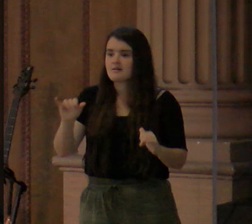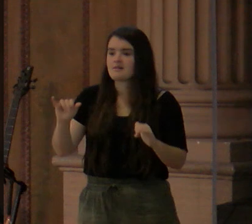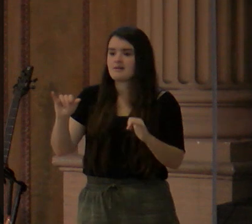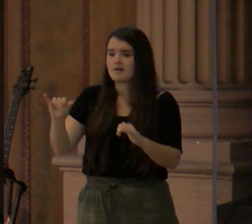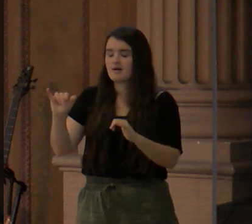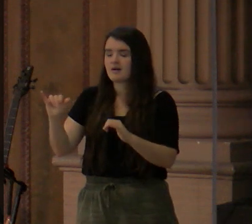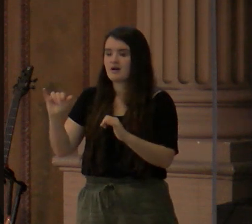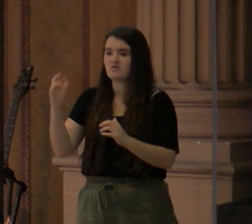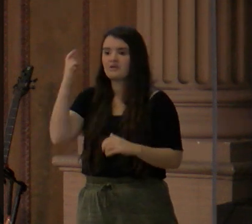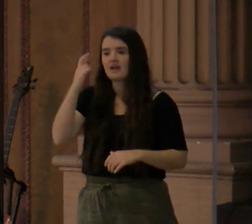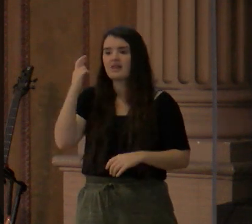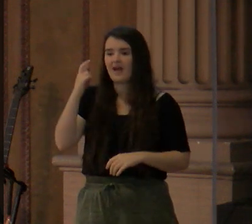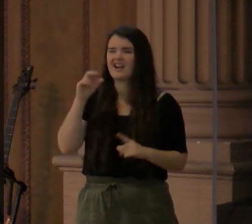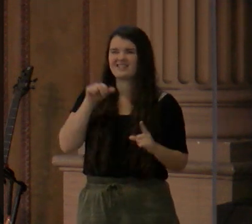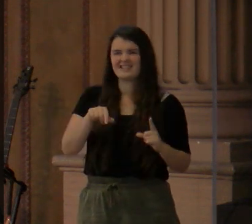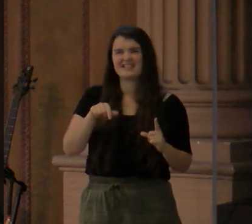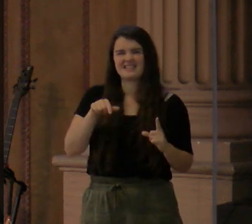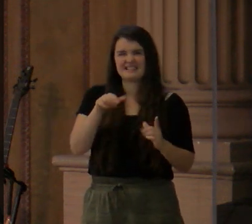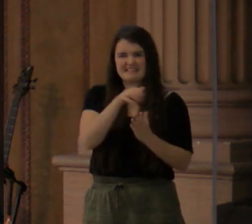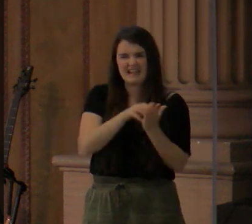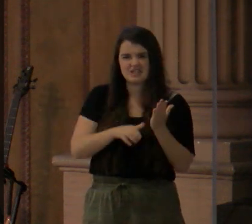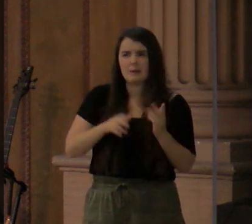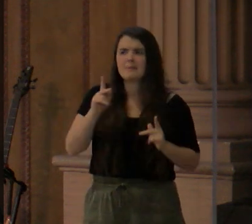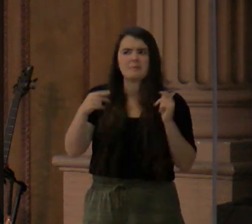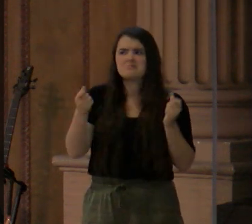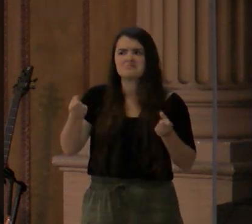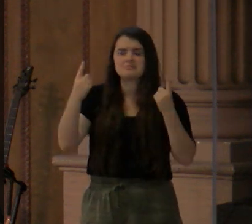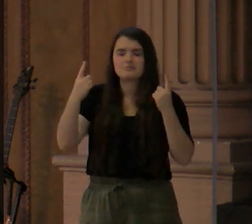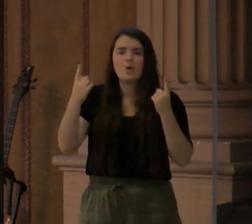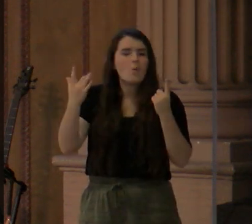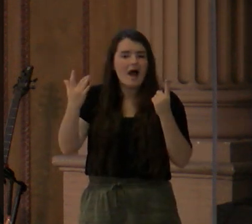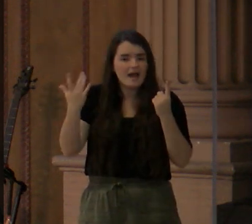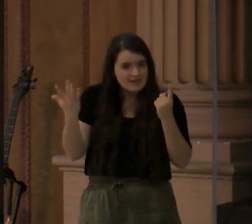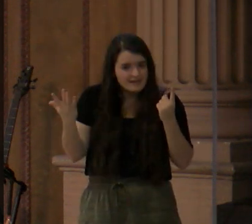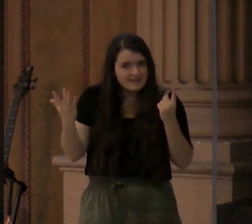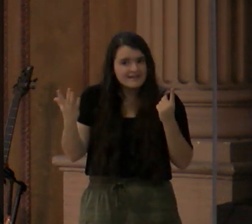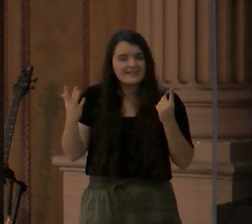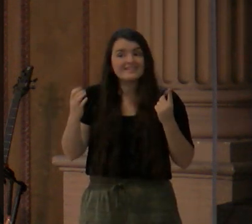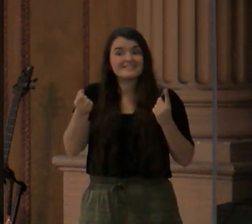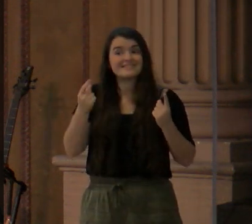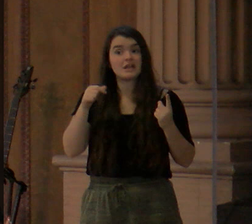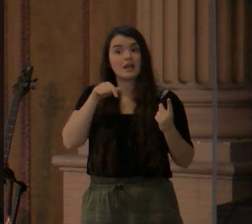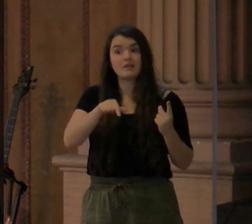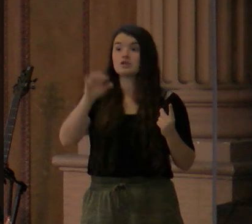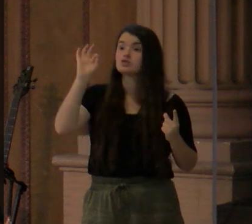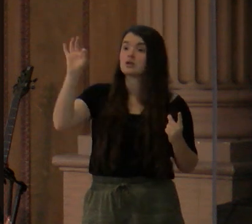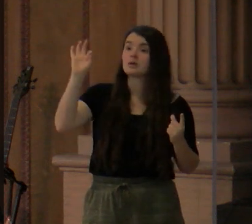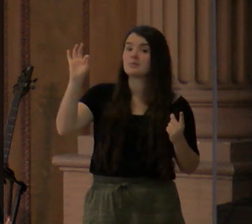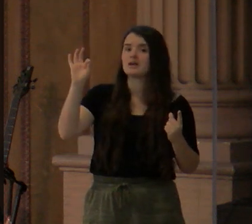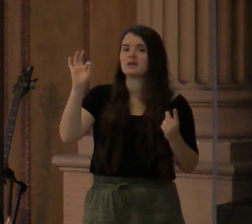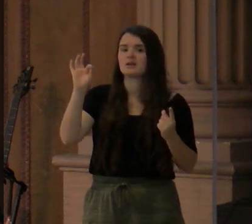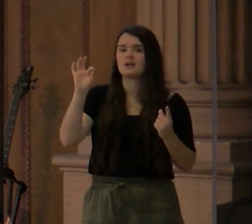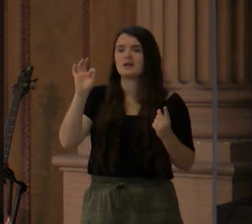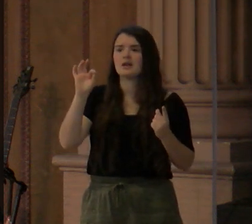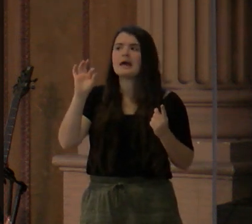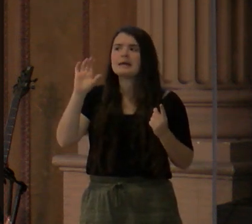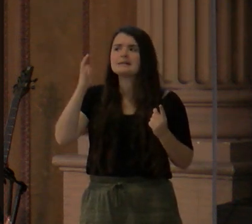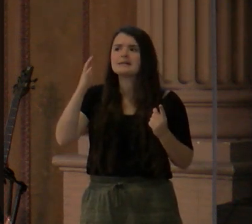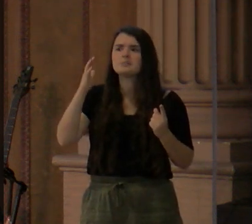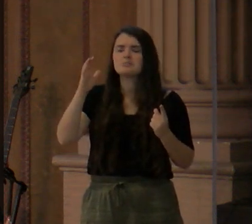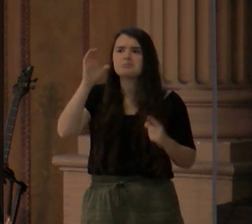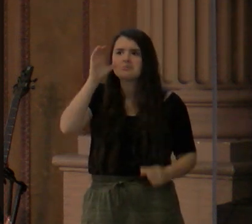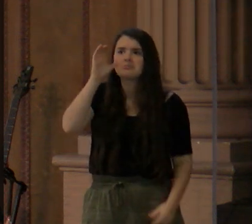misunderstandings about it, because you're going to see in this sermon what sound to be impossible standards.